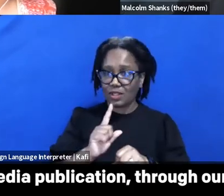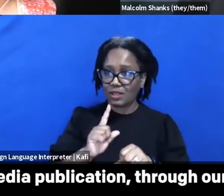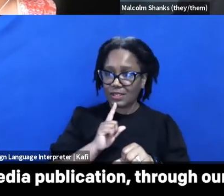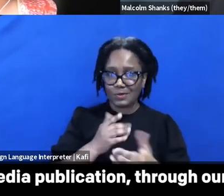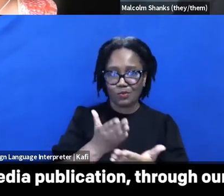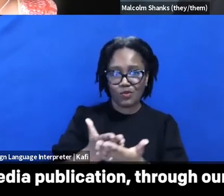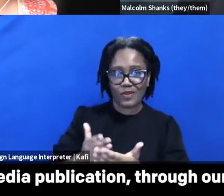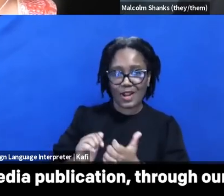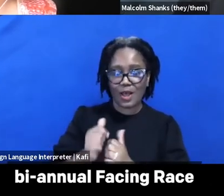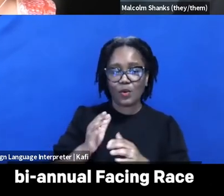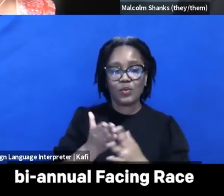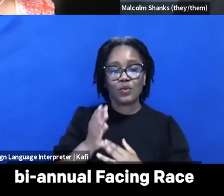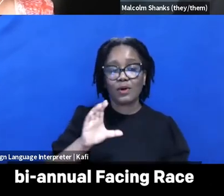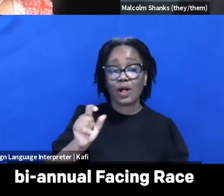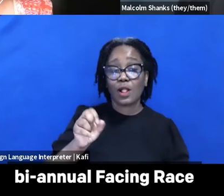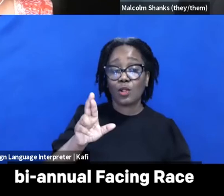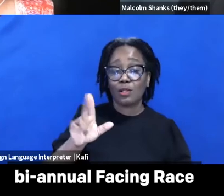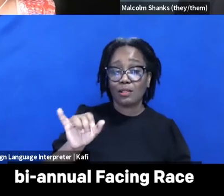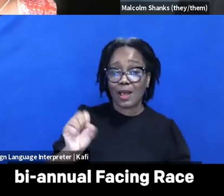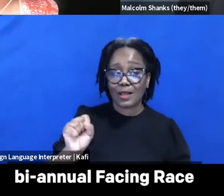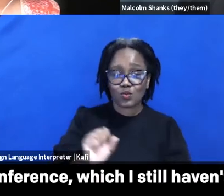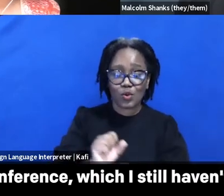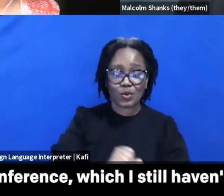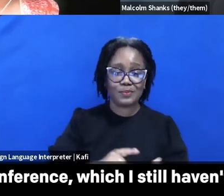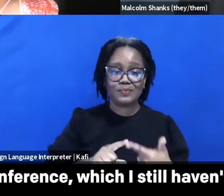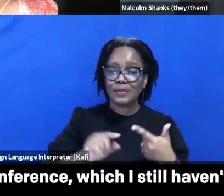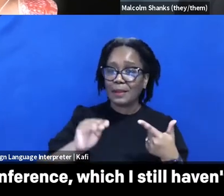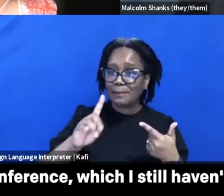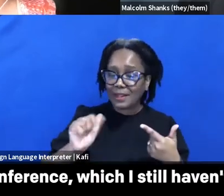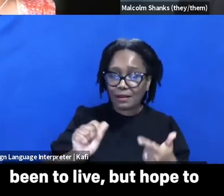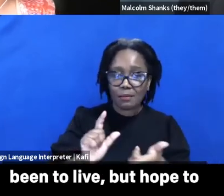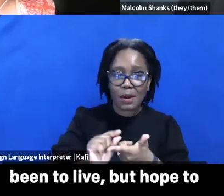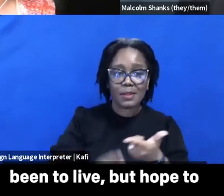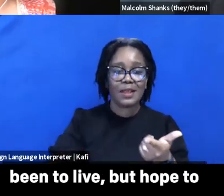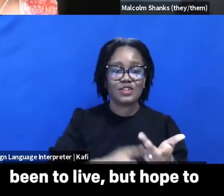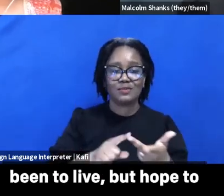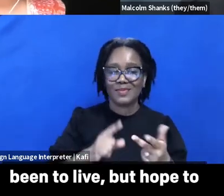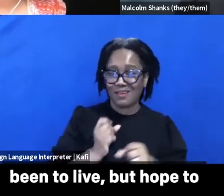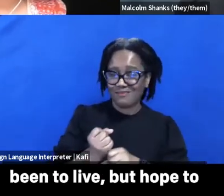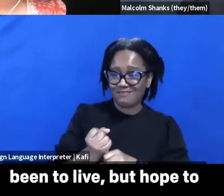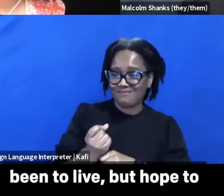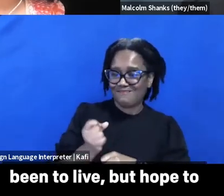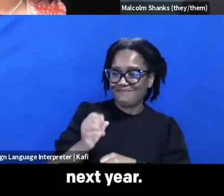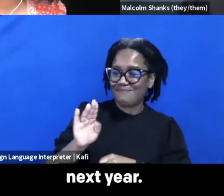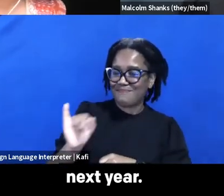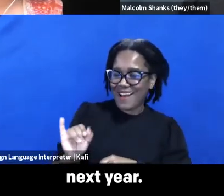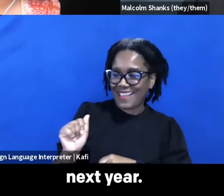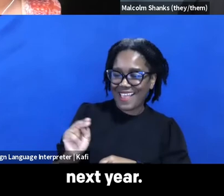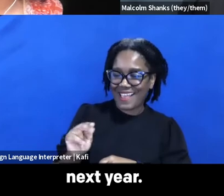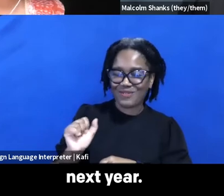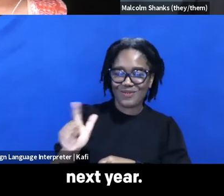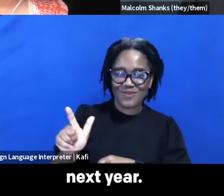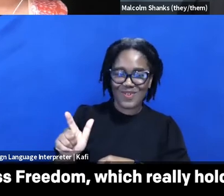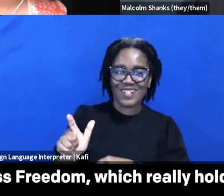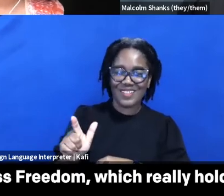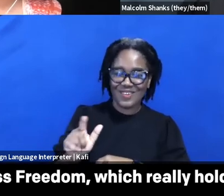online media publication, through our biannual Facing Race conference, which I still haven't been to live, but hope